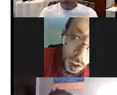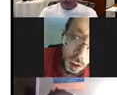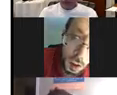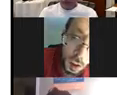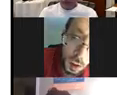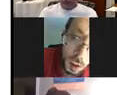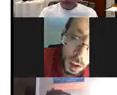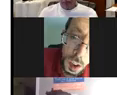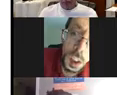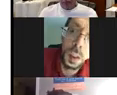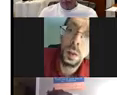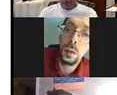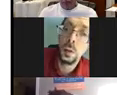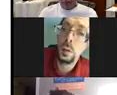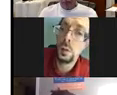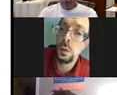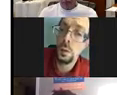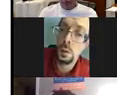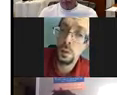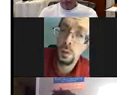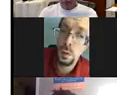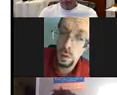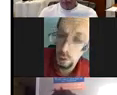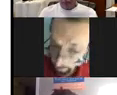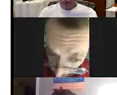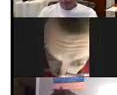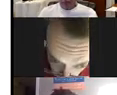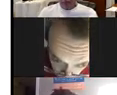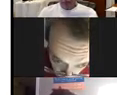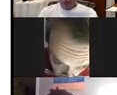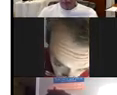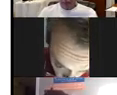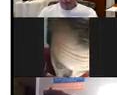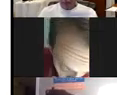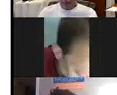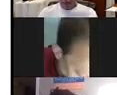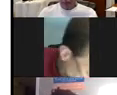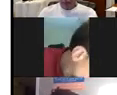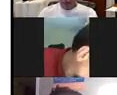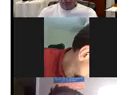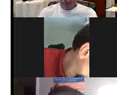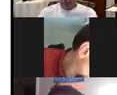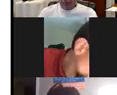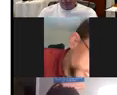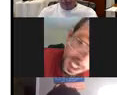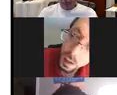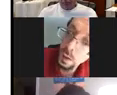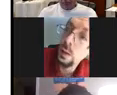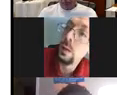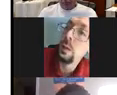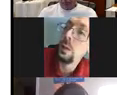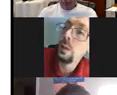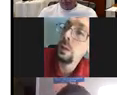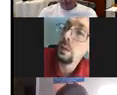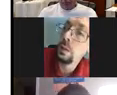important in that topic about who's speaking about disability. Often in disability circles, it's not even disabled folk who